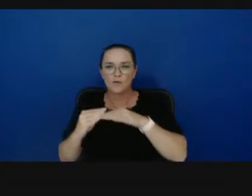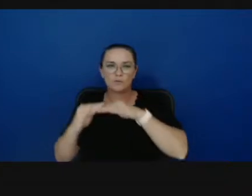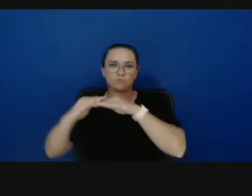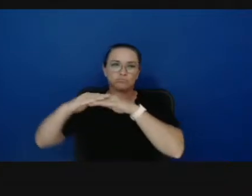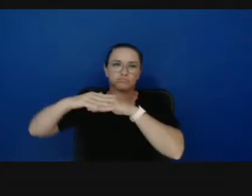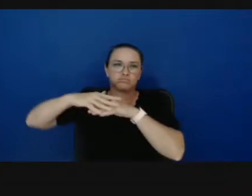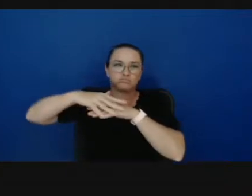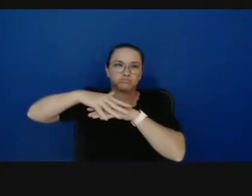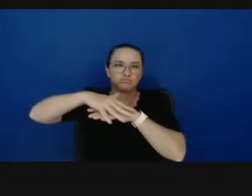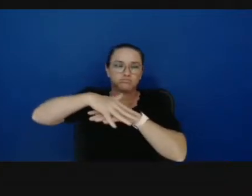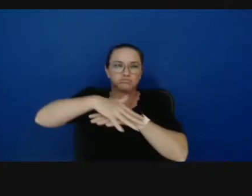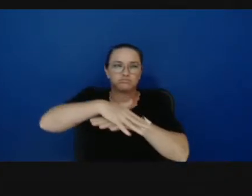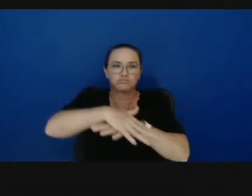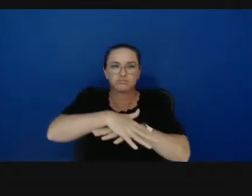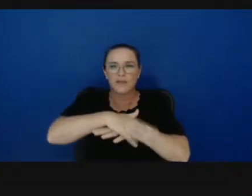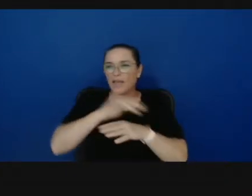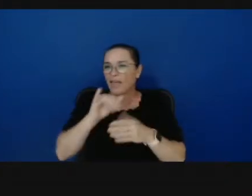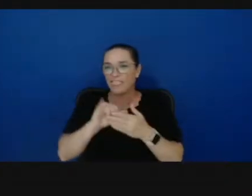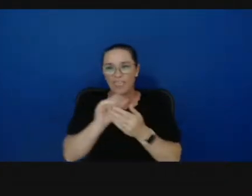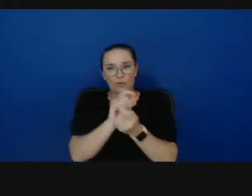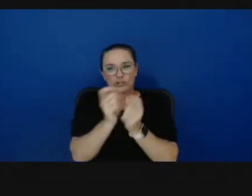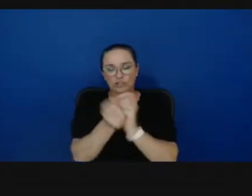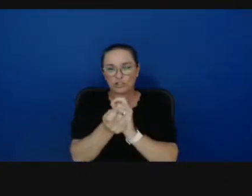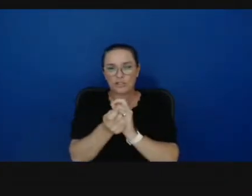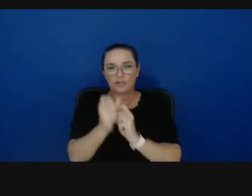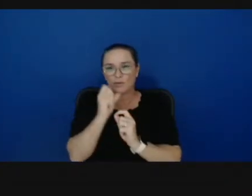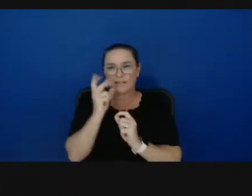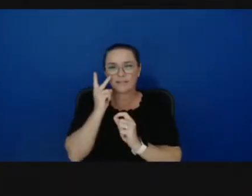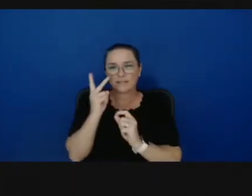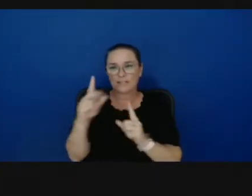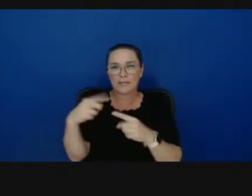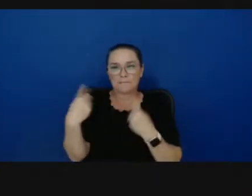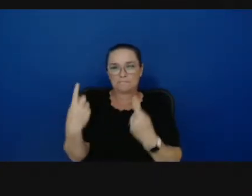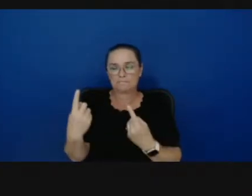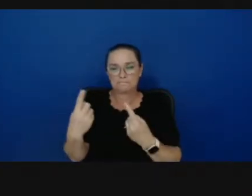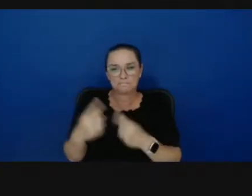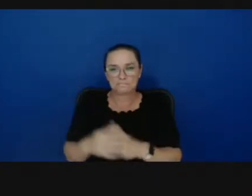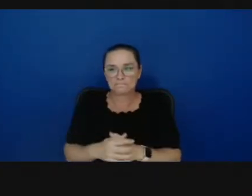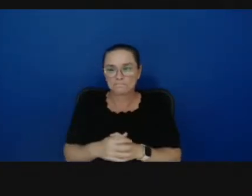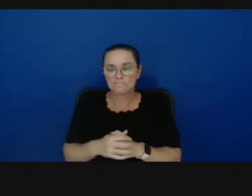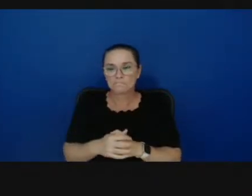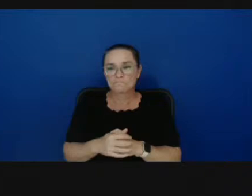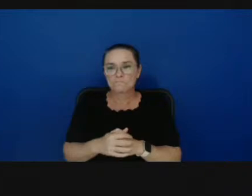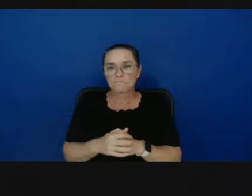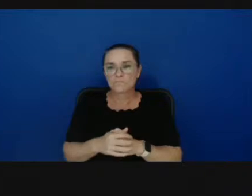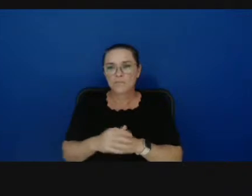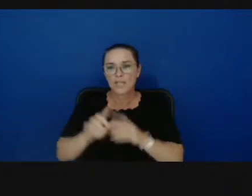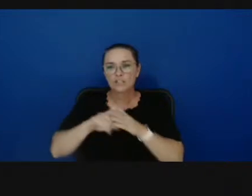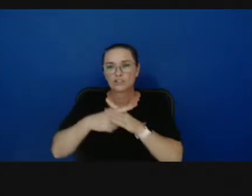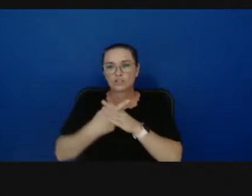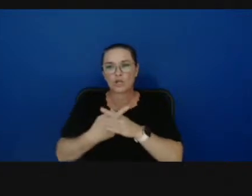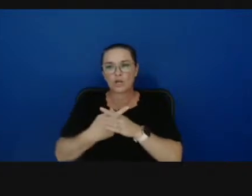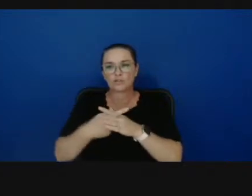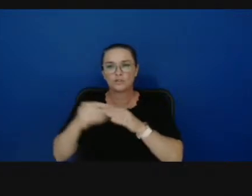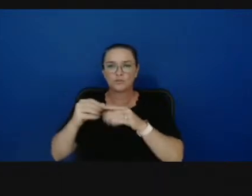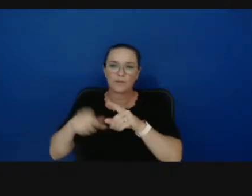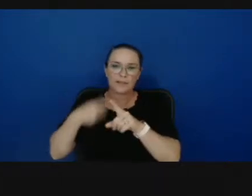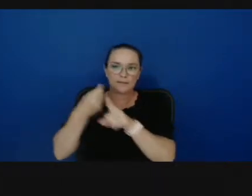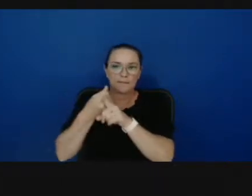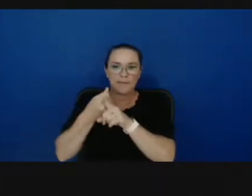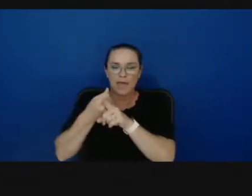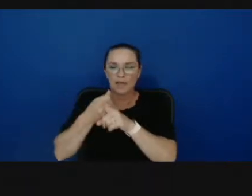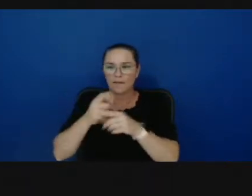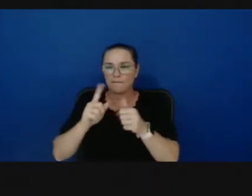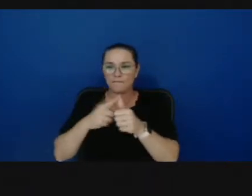lava delta. Now, that's a change that we haven't really seen up until this point, and starts to make some impacts. The first immediate